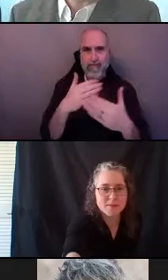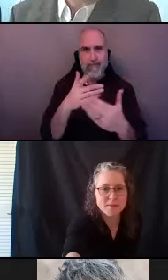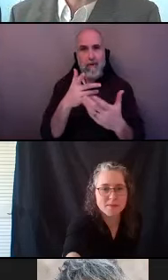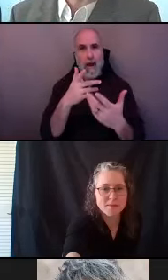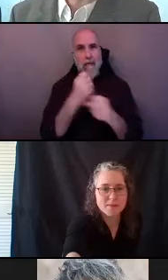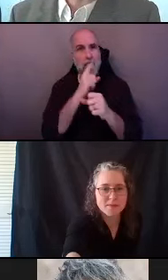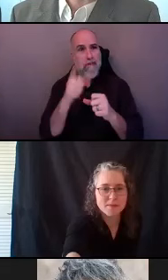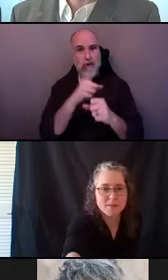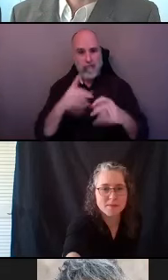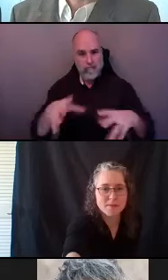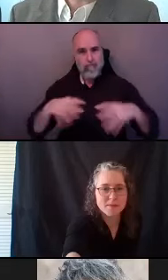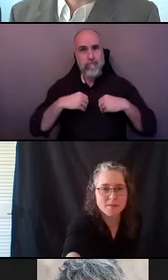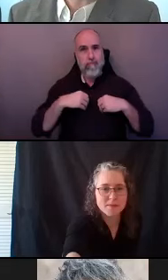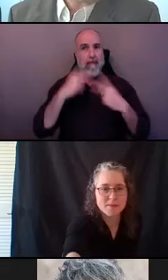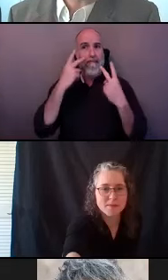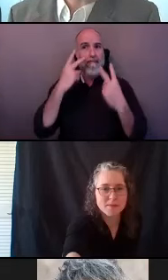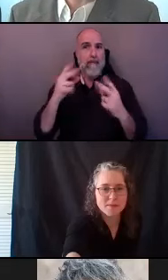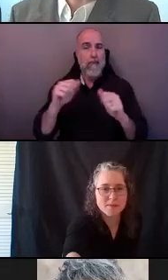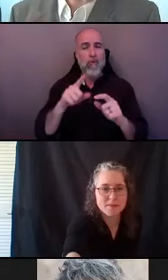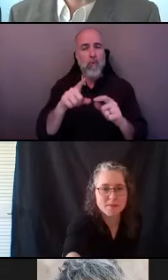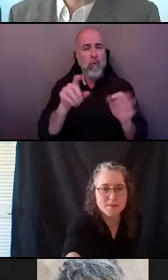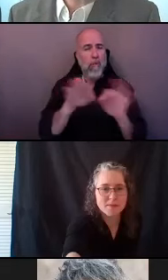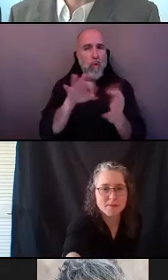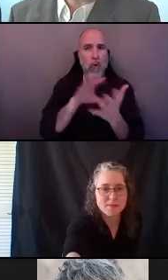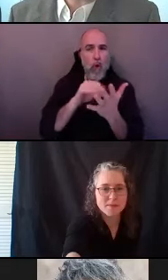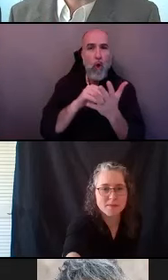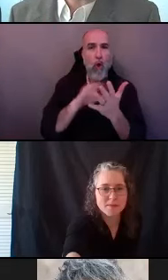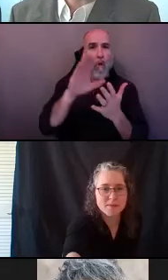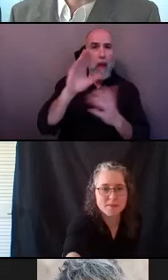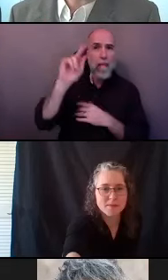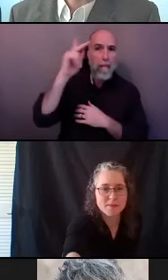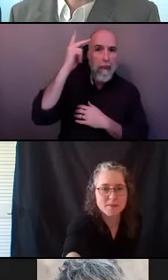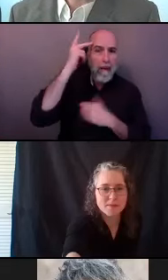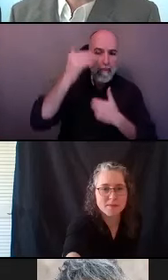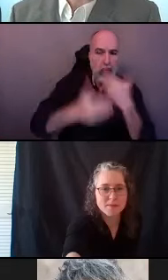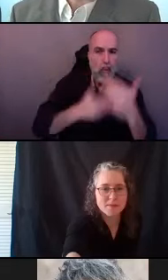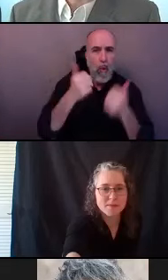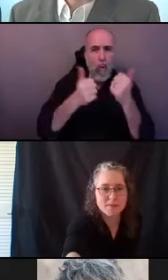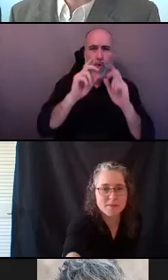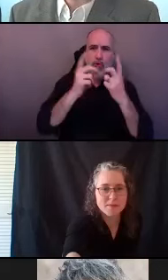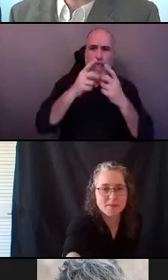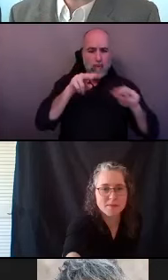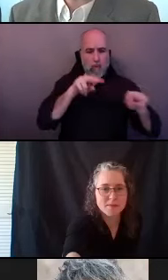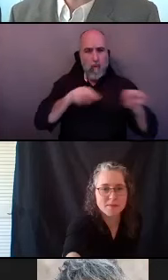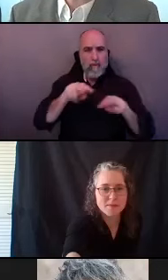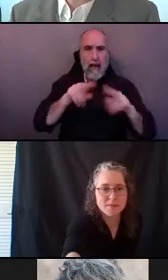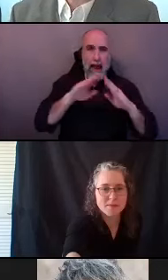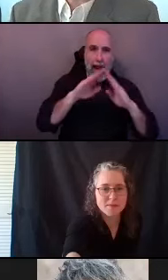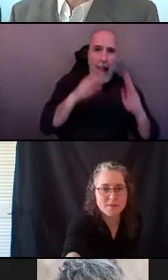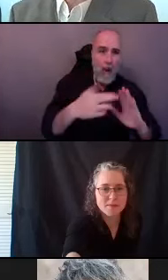political process. What department oversees the housing ordinance, policy and